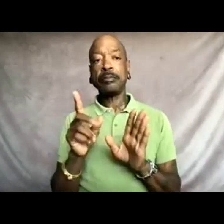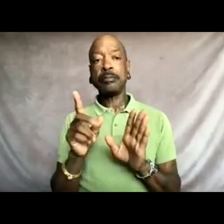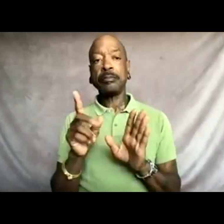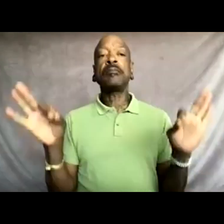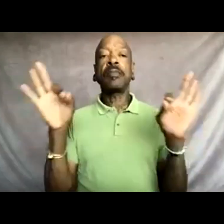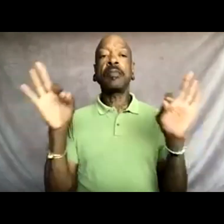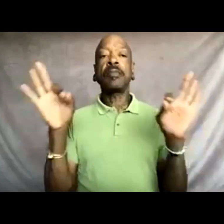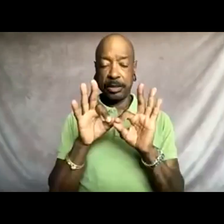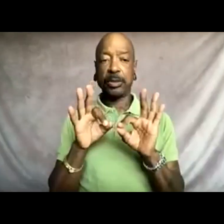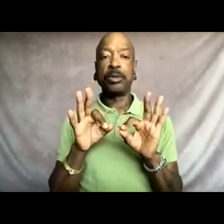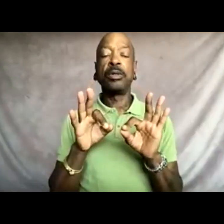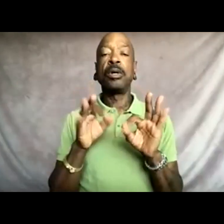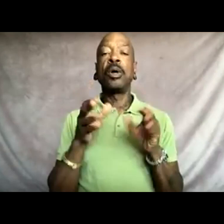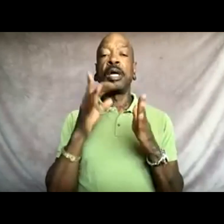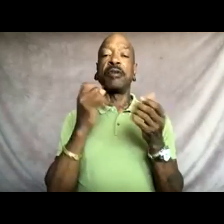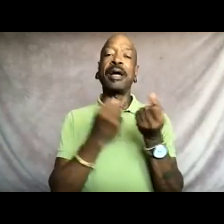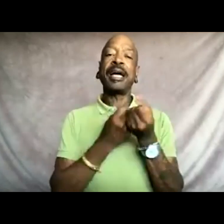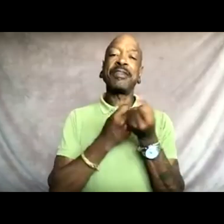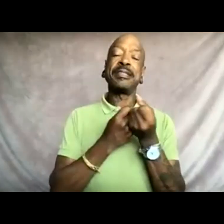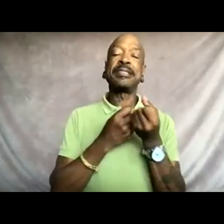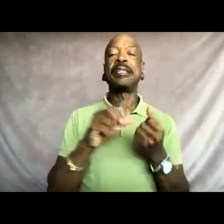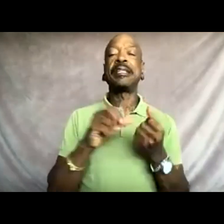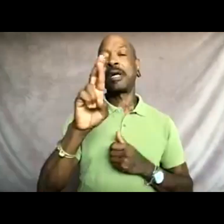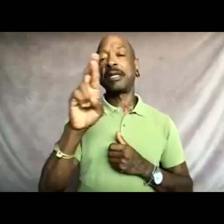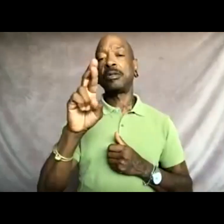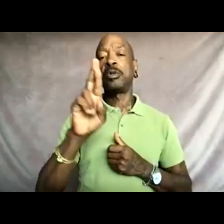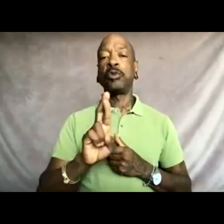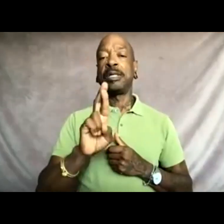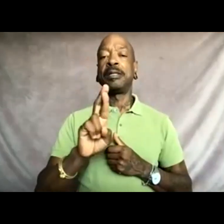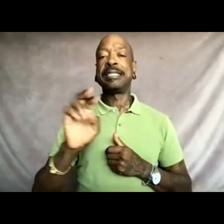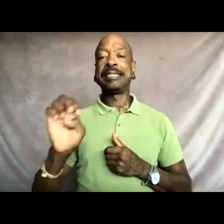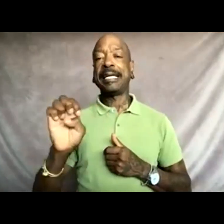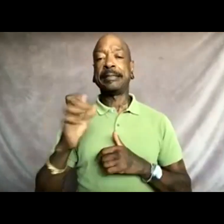frontier for us as advocates in the radical real estate space.